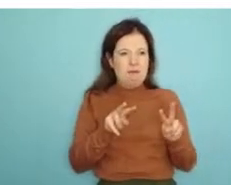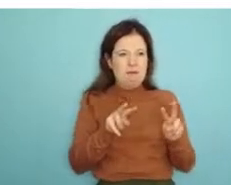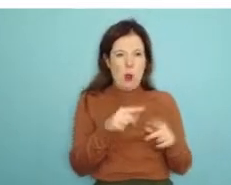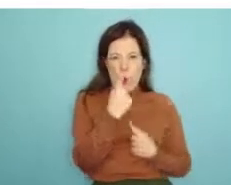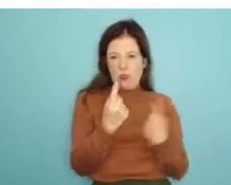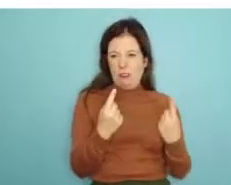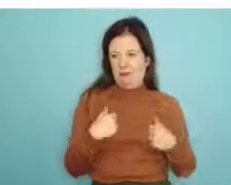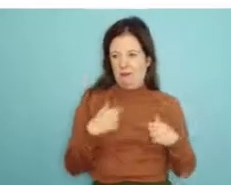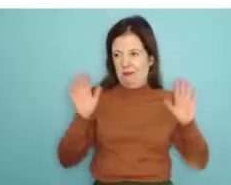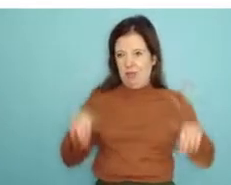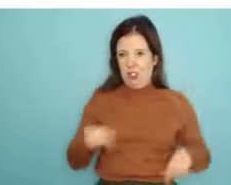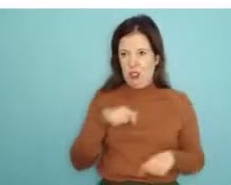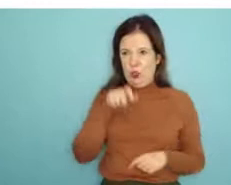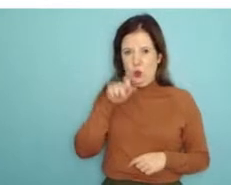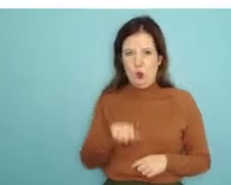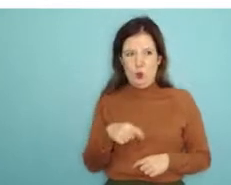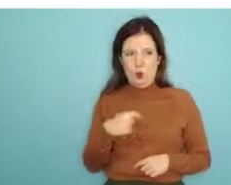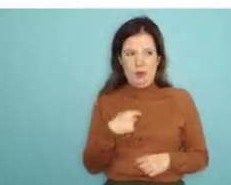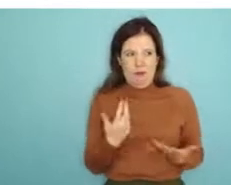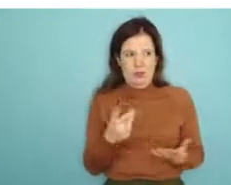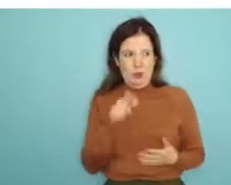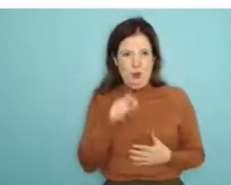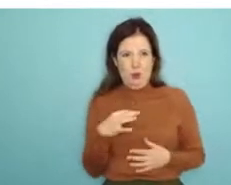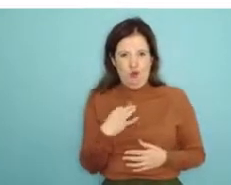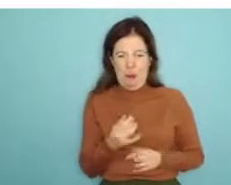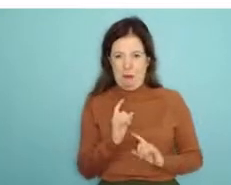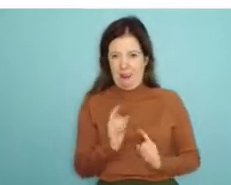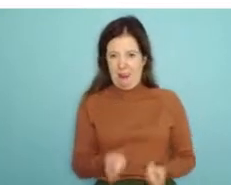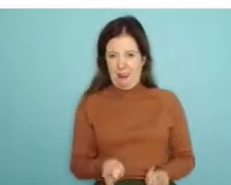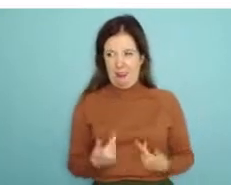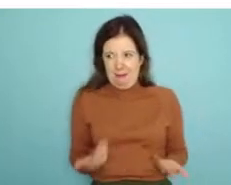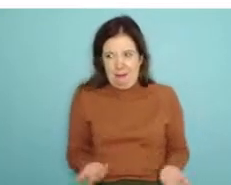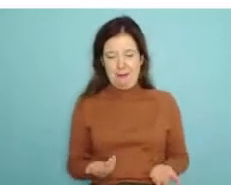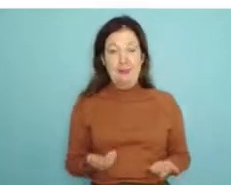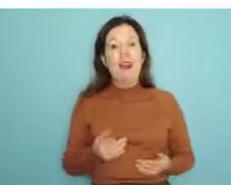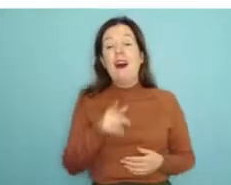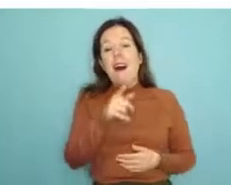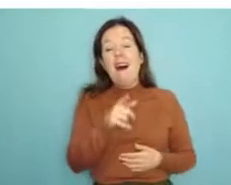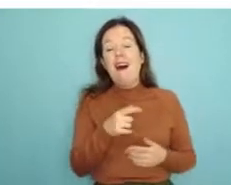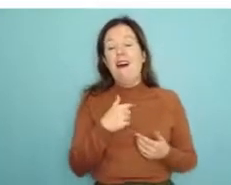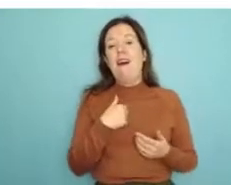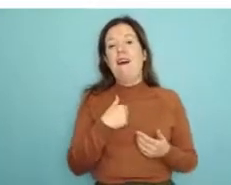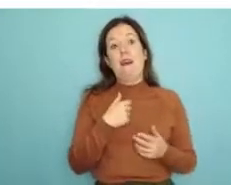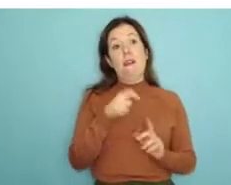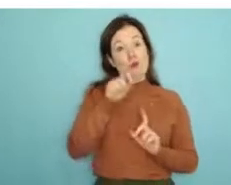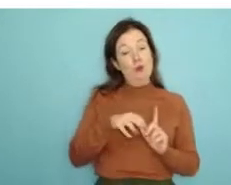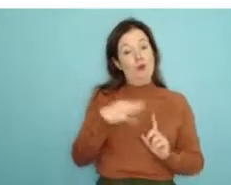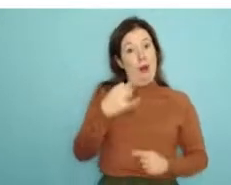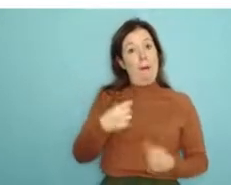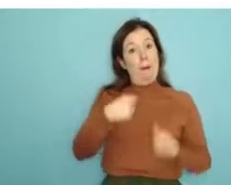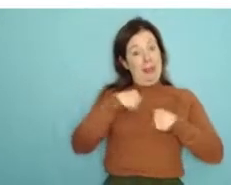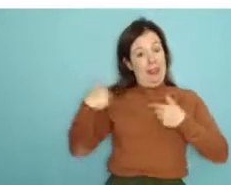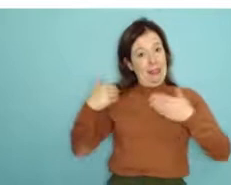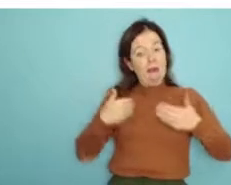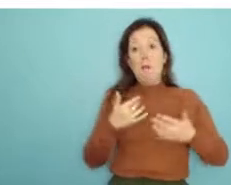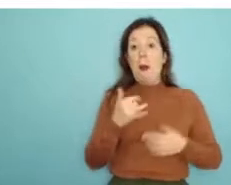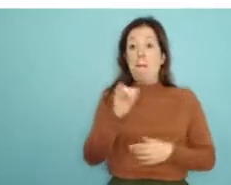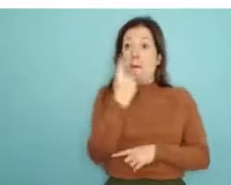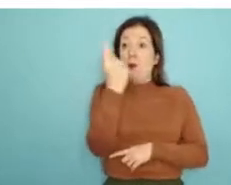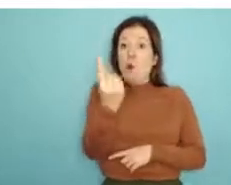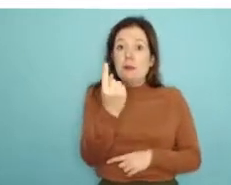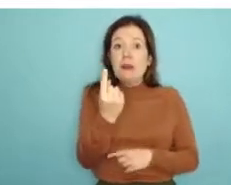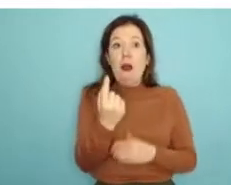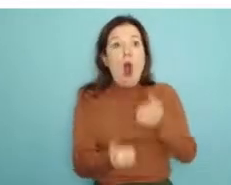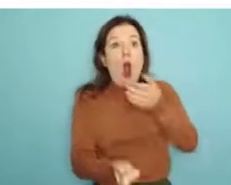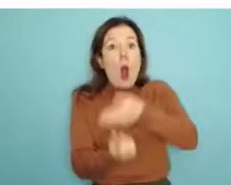any opportunities to become a student rep. But there might be opportunities for you, say if you're working in a service, to become a